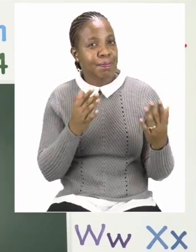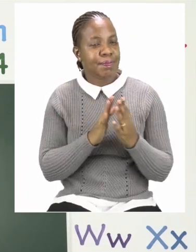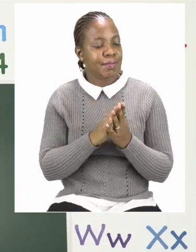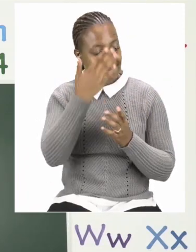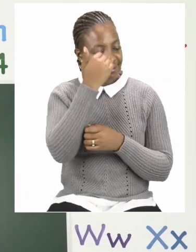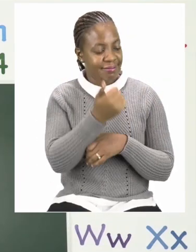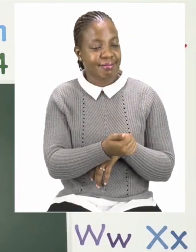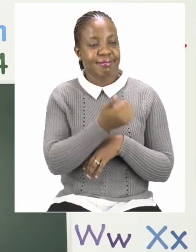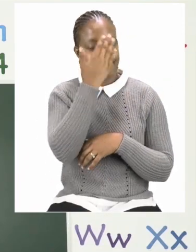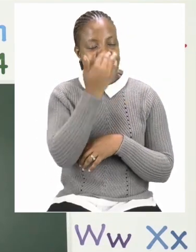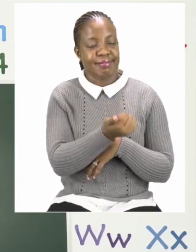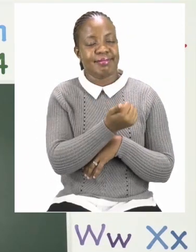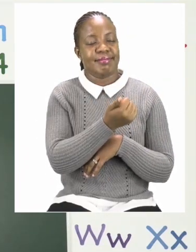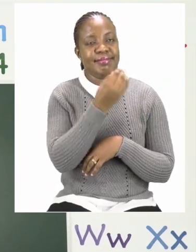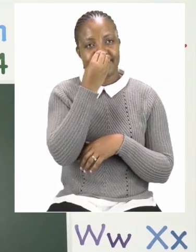Hello, Sashi.